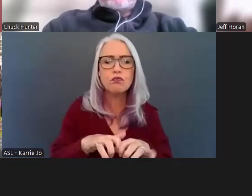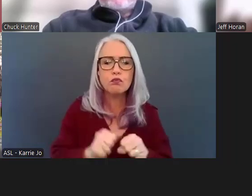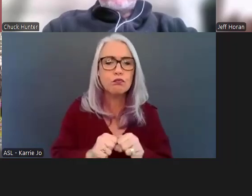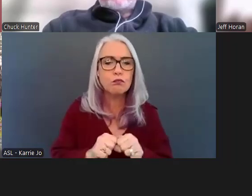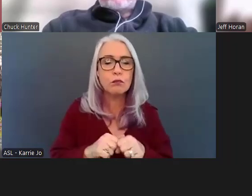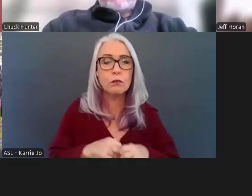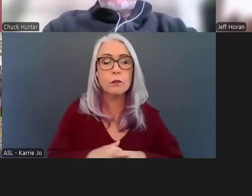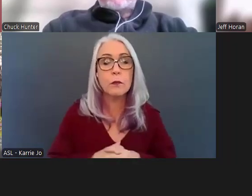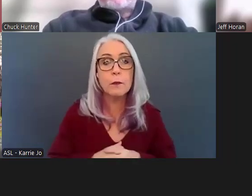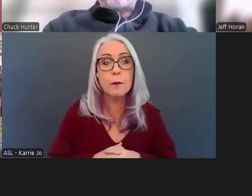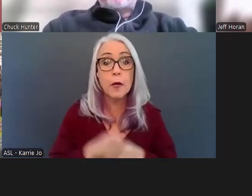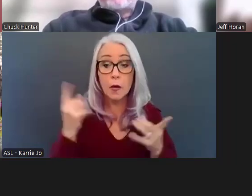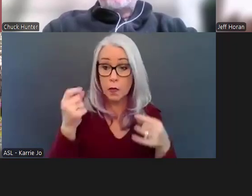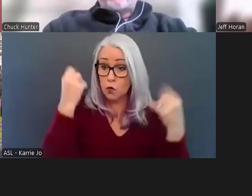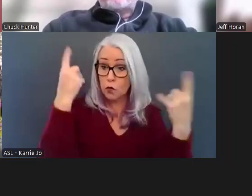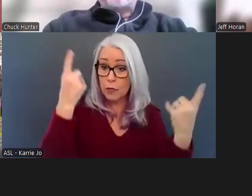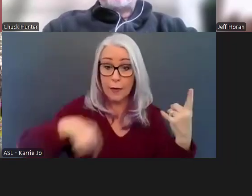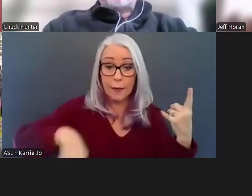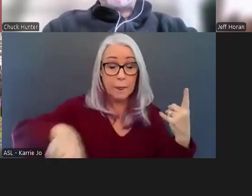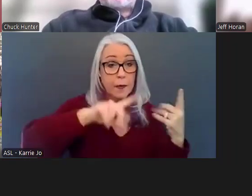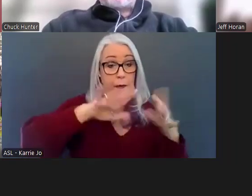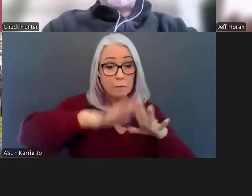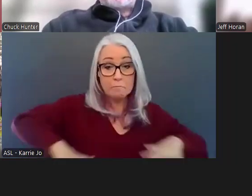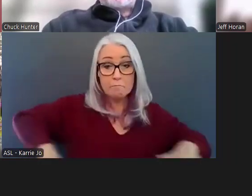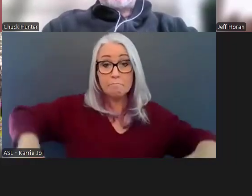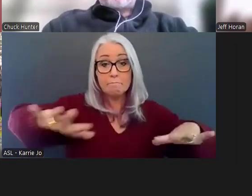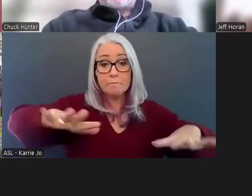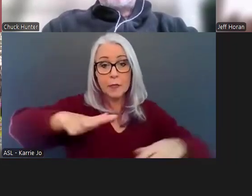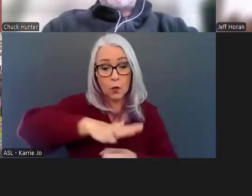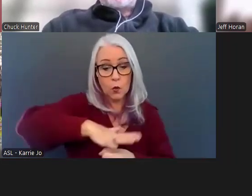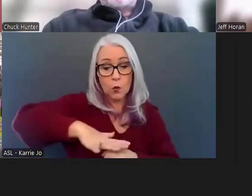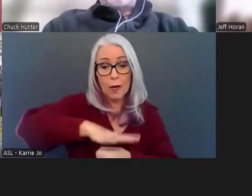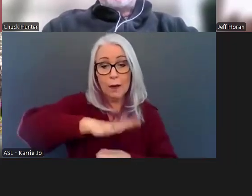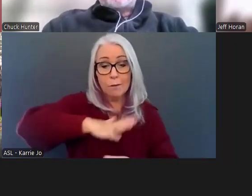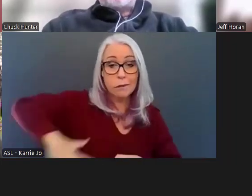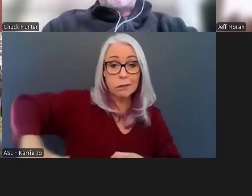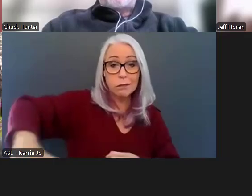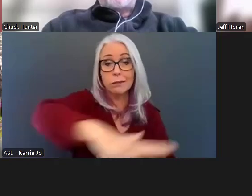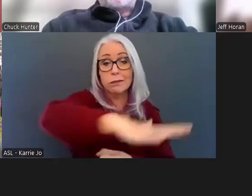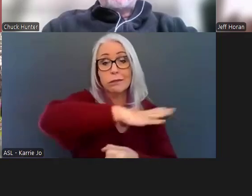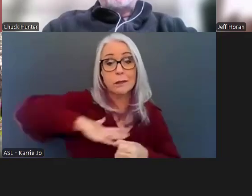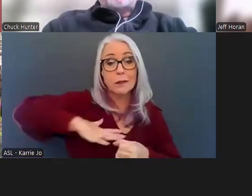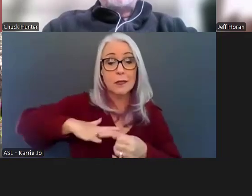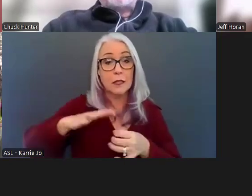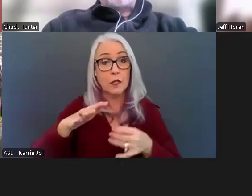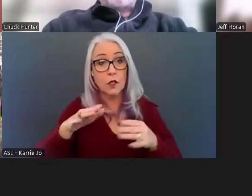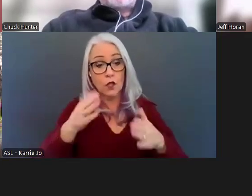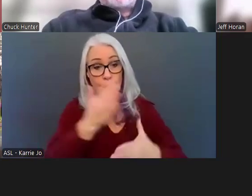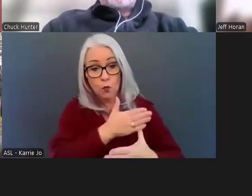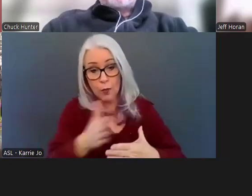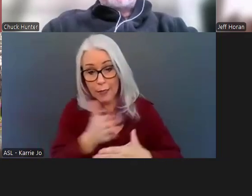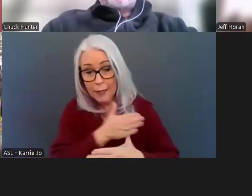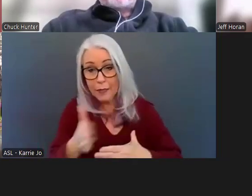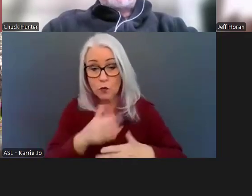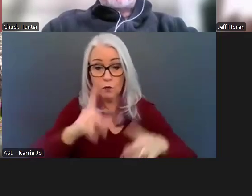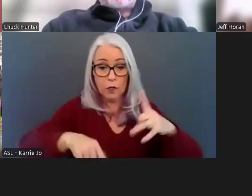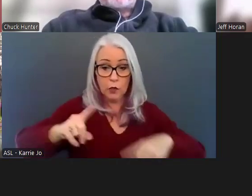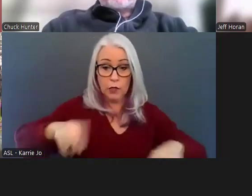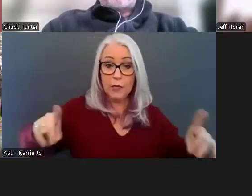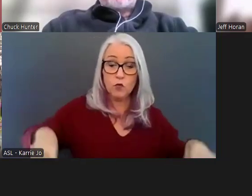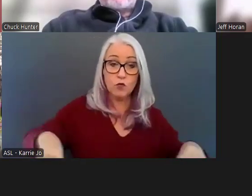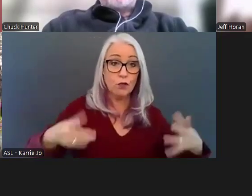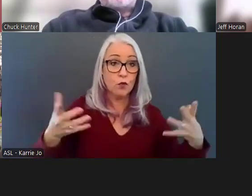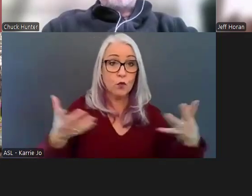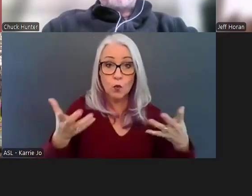understand the areas surrounding that site. And again, the range of variation and composition and structure